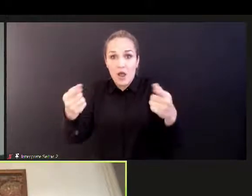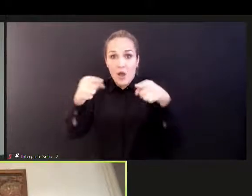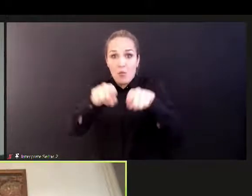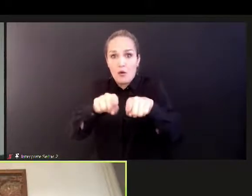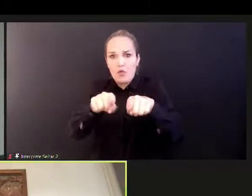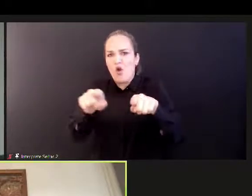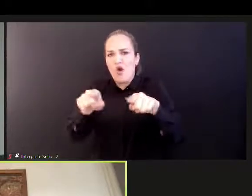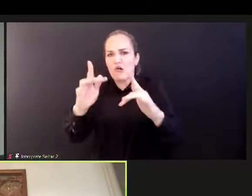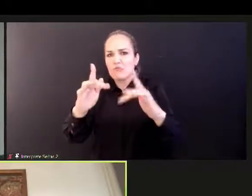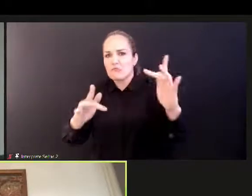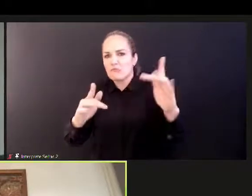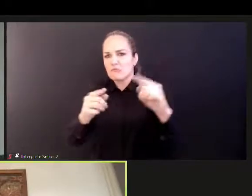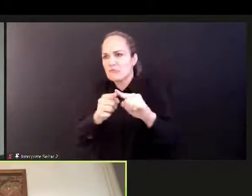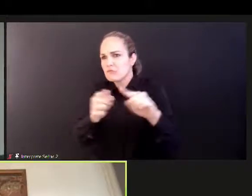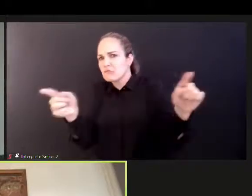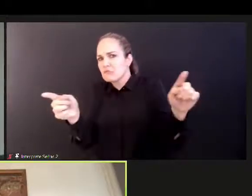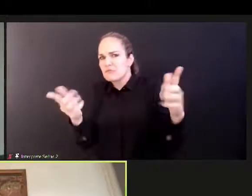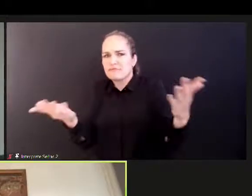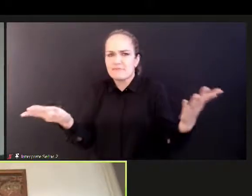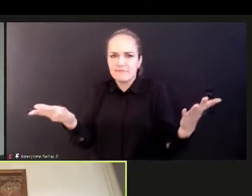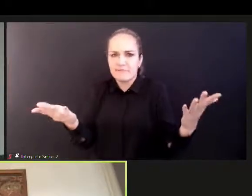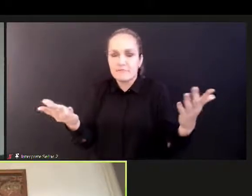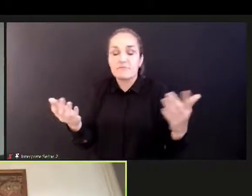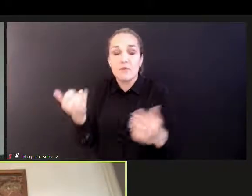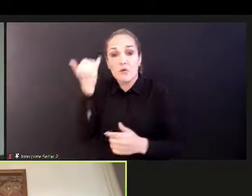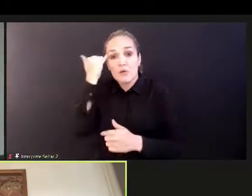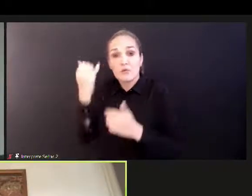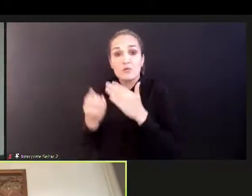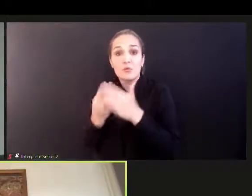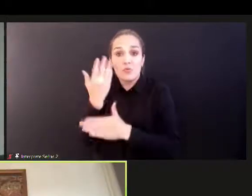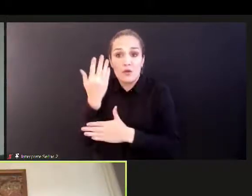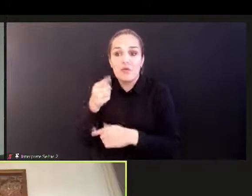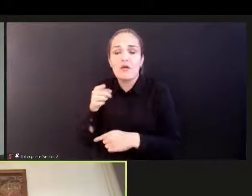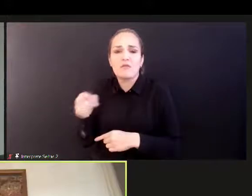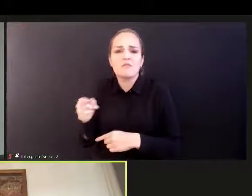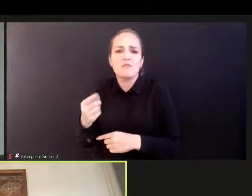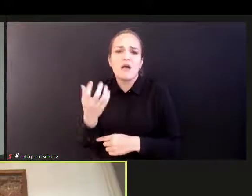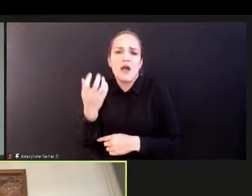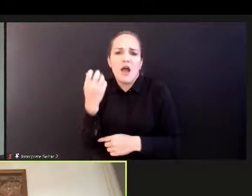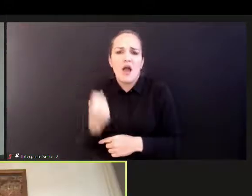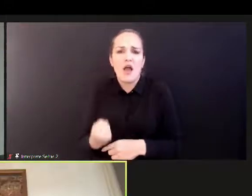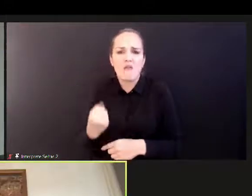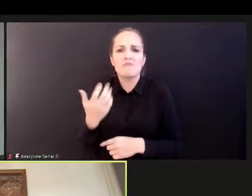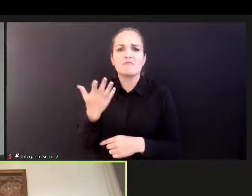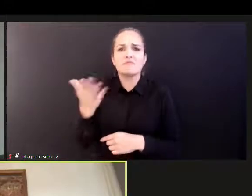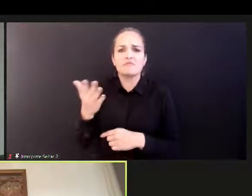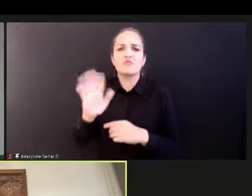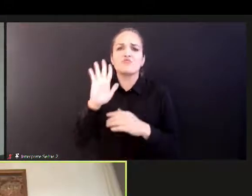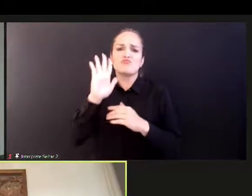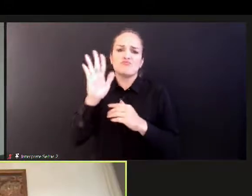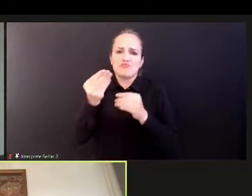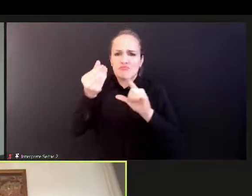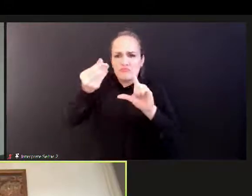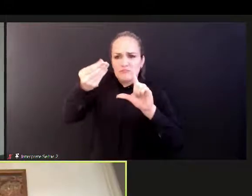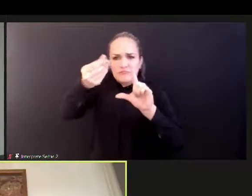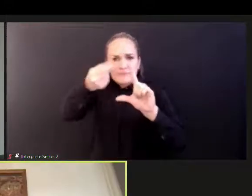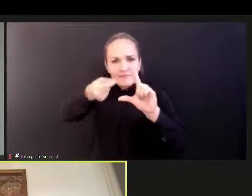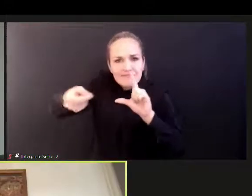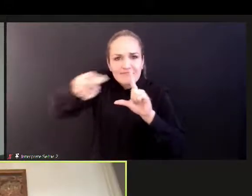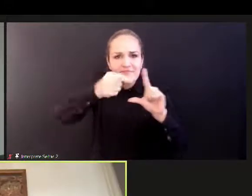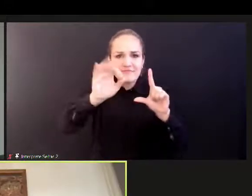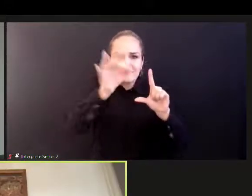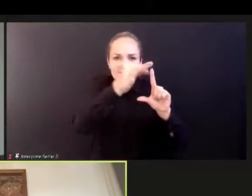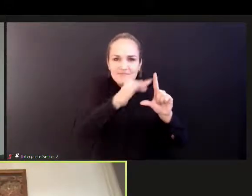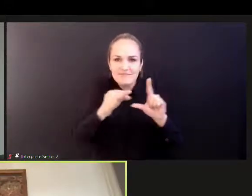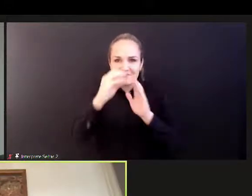data, blockchain, artificial intelligence, all with huge transformational potential on our lives and specific services